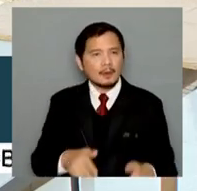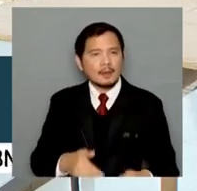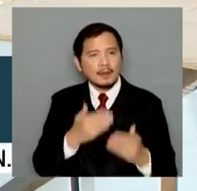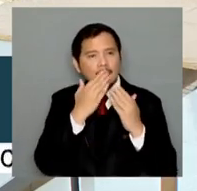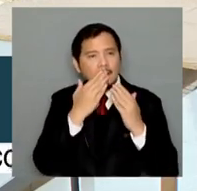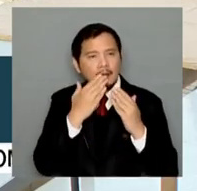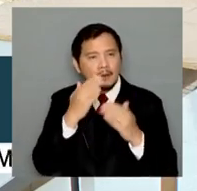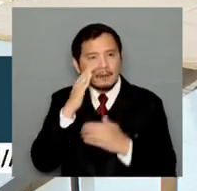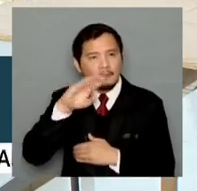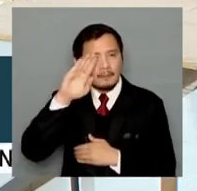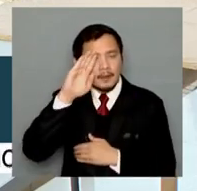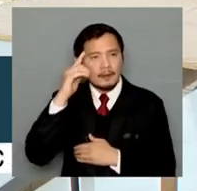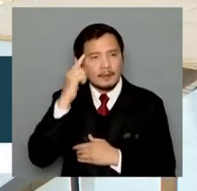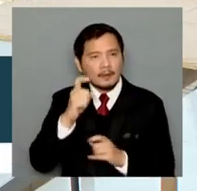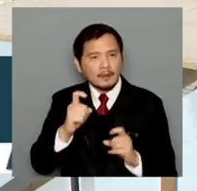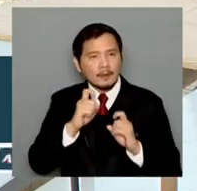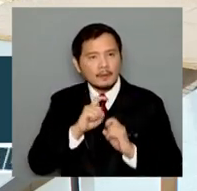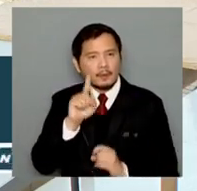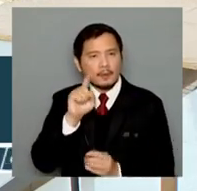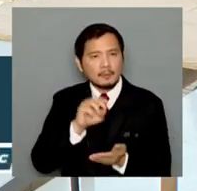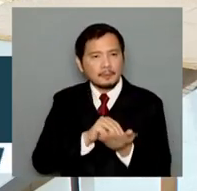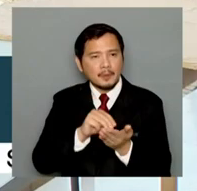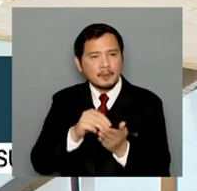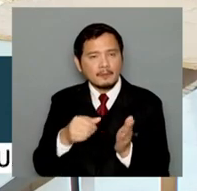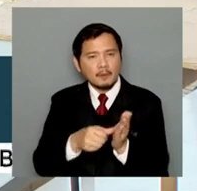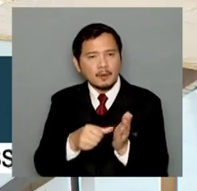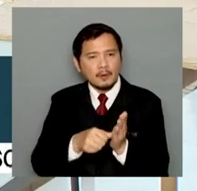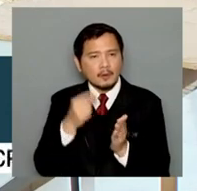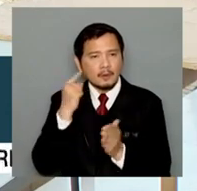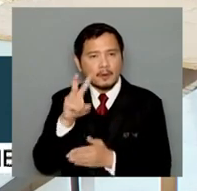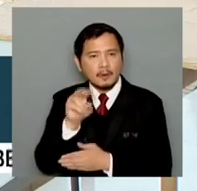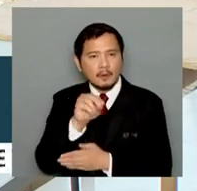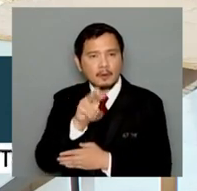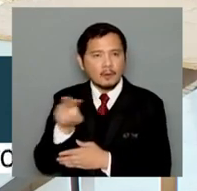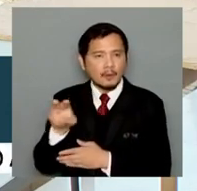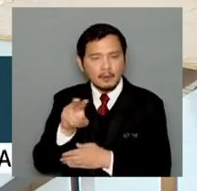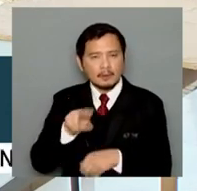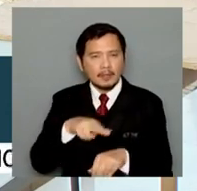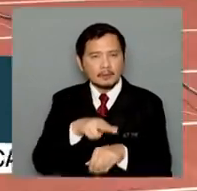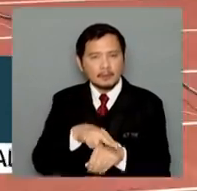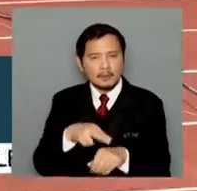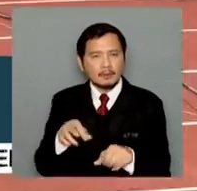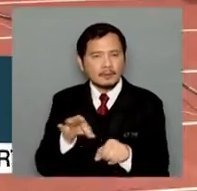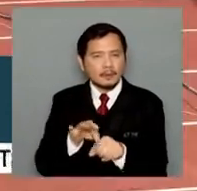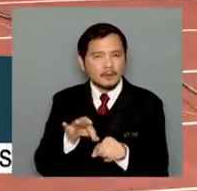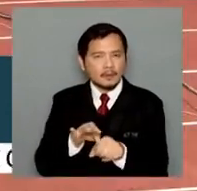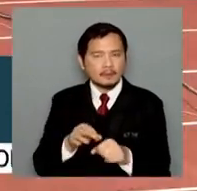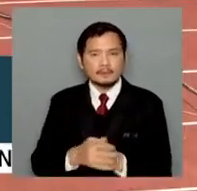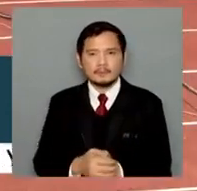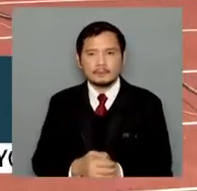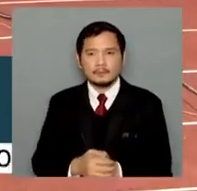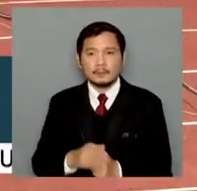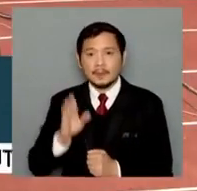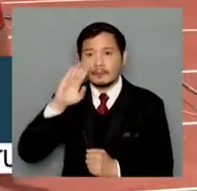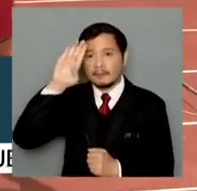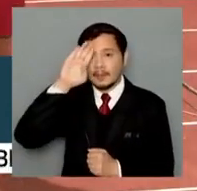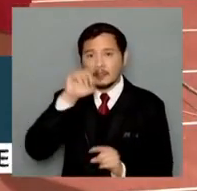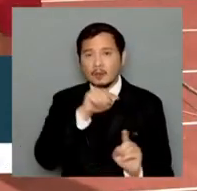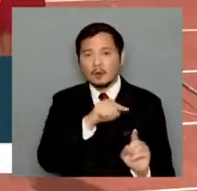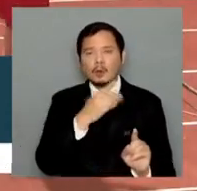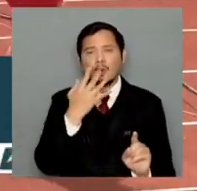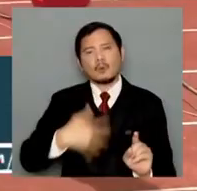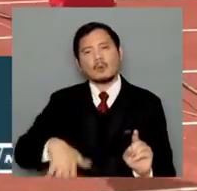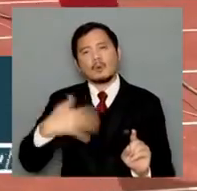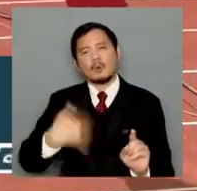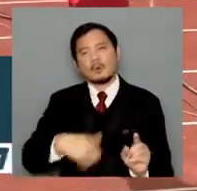the recently concluded 2022 national elections. He said that if not for Cavite's help, he would not have